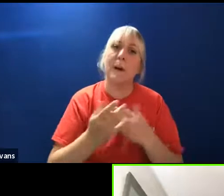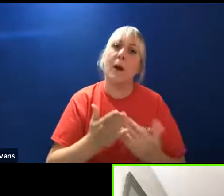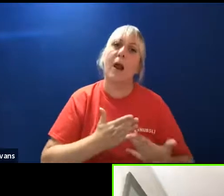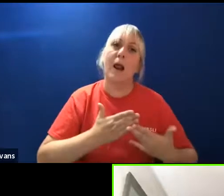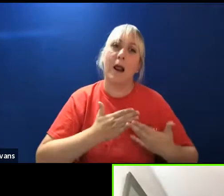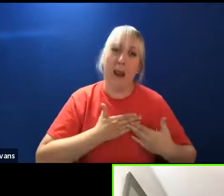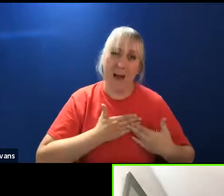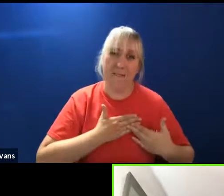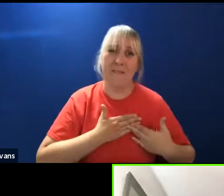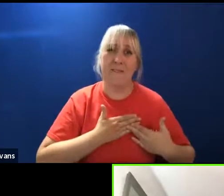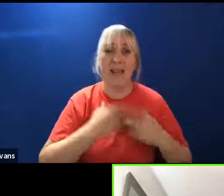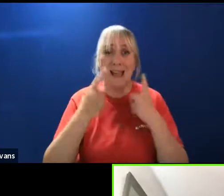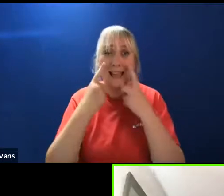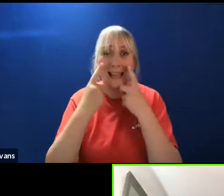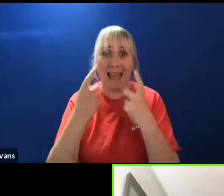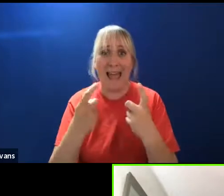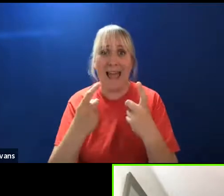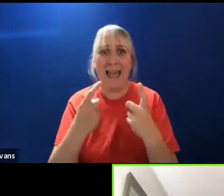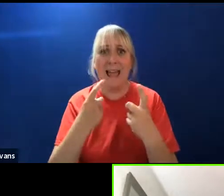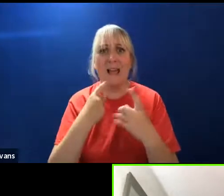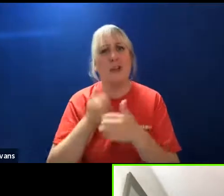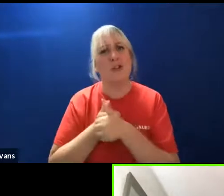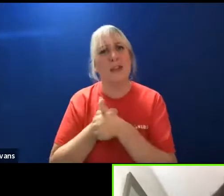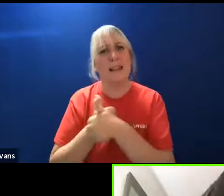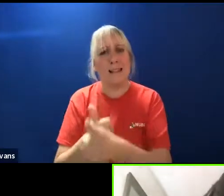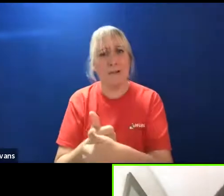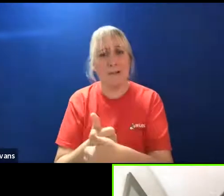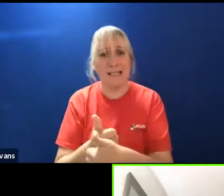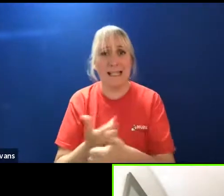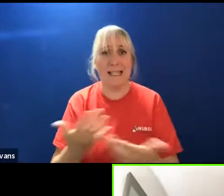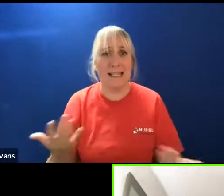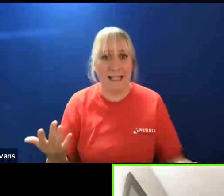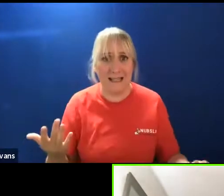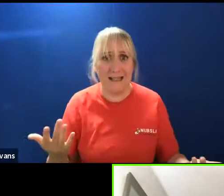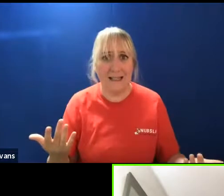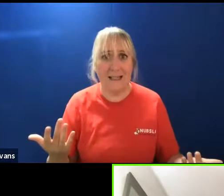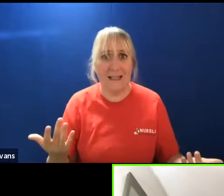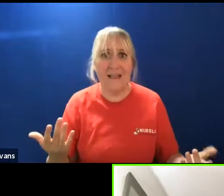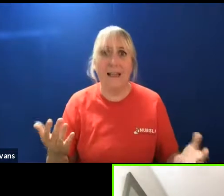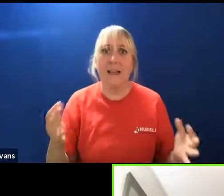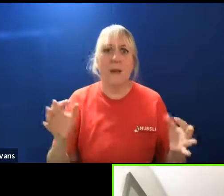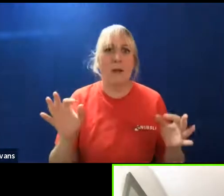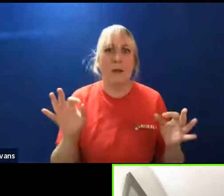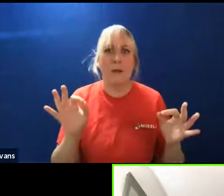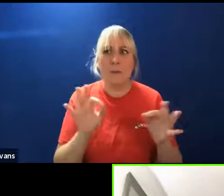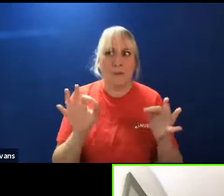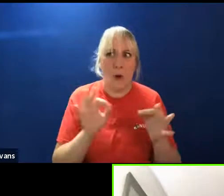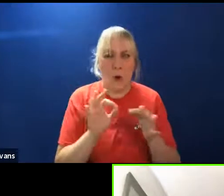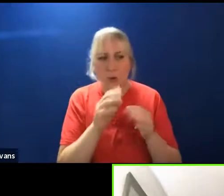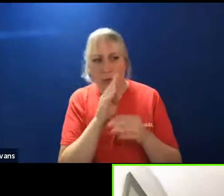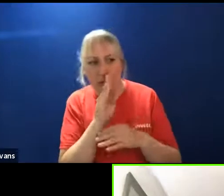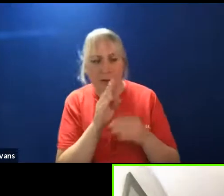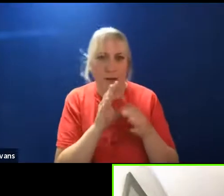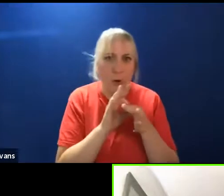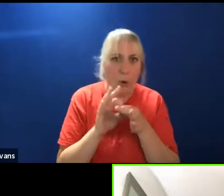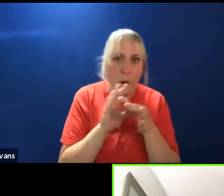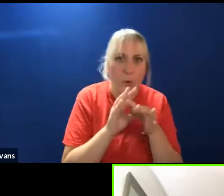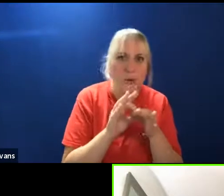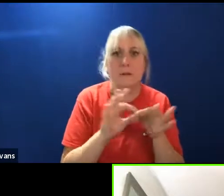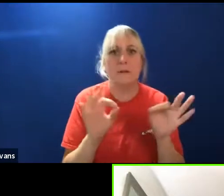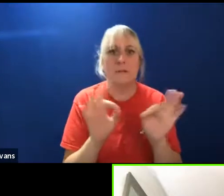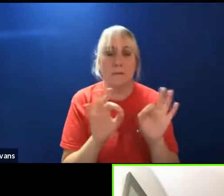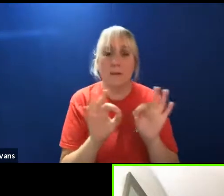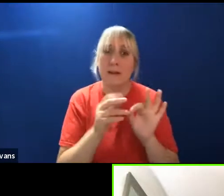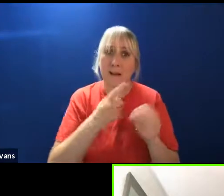and solidarity when they were speaking, and there was no collusion between us. And those are important words